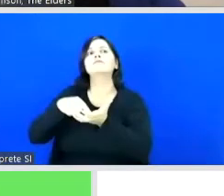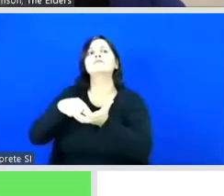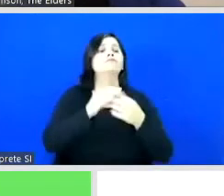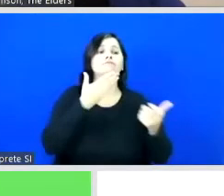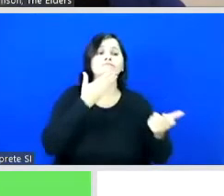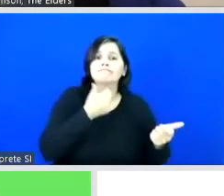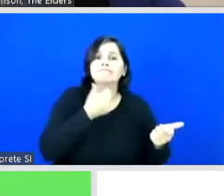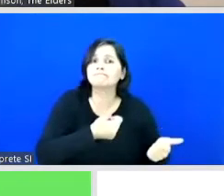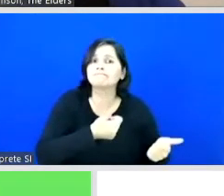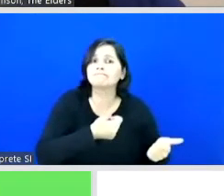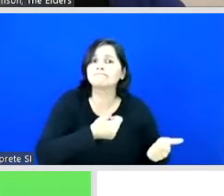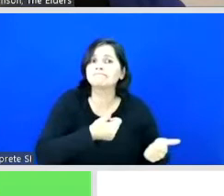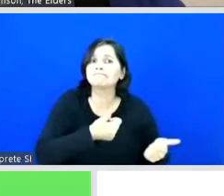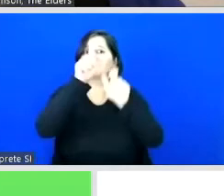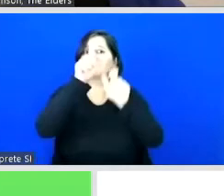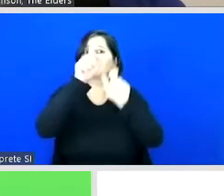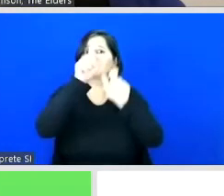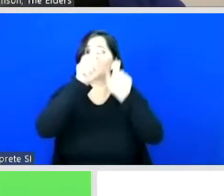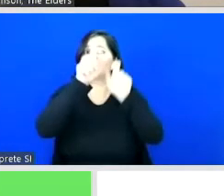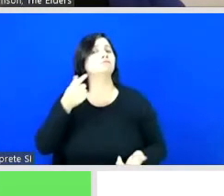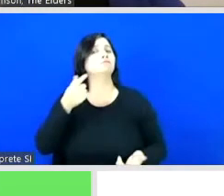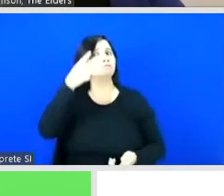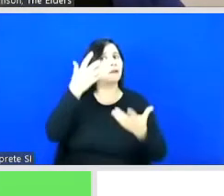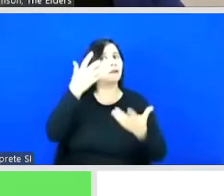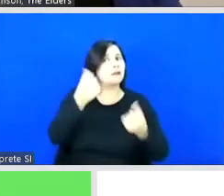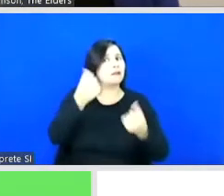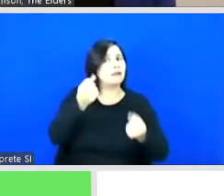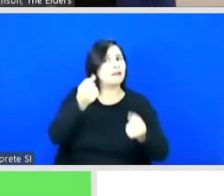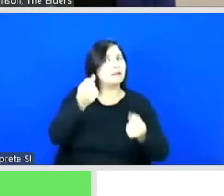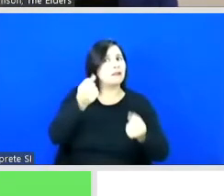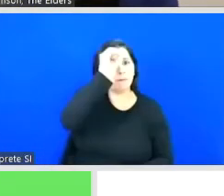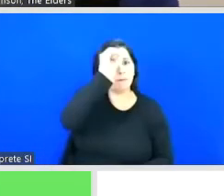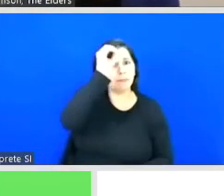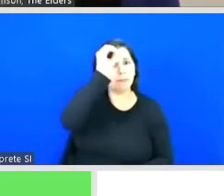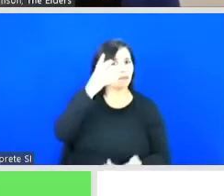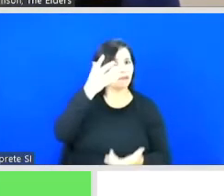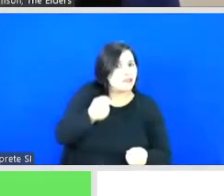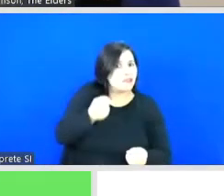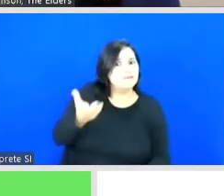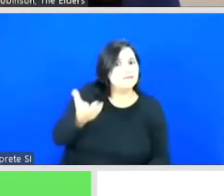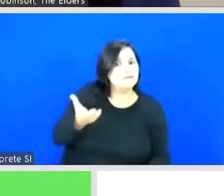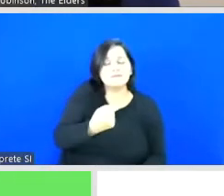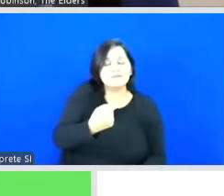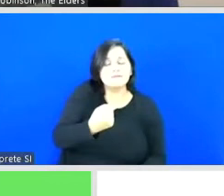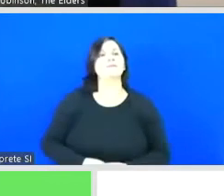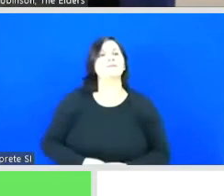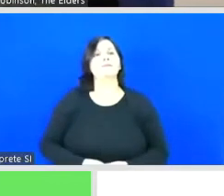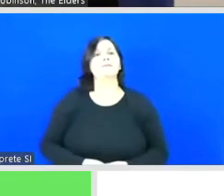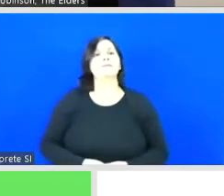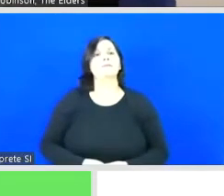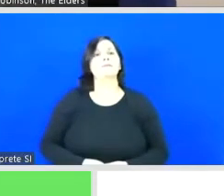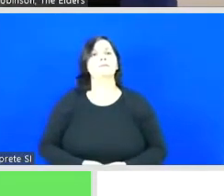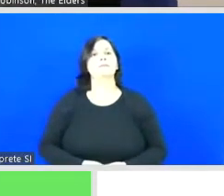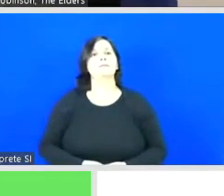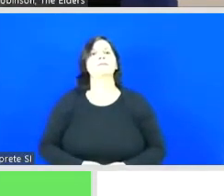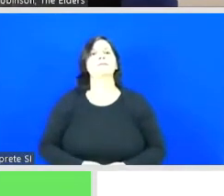Perhaps, Honorable Minister, would you like to share your views on that? And after that, any other members of the panel